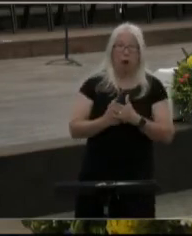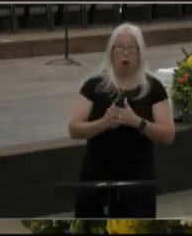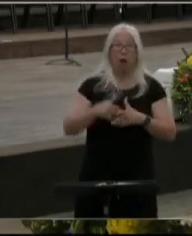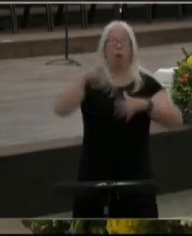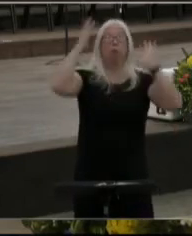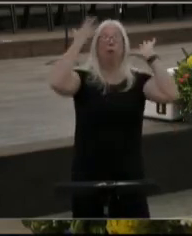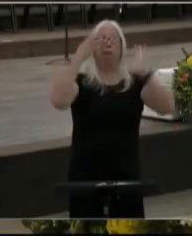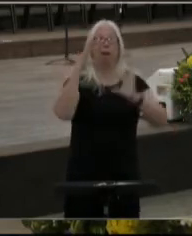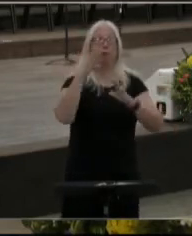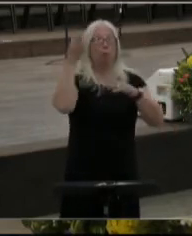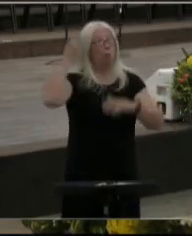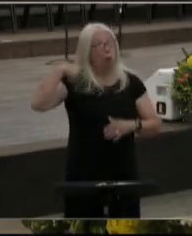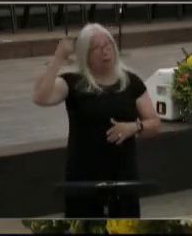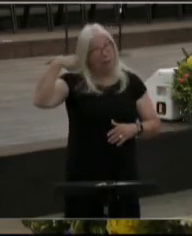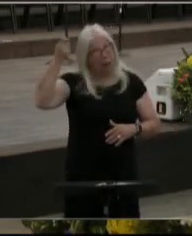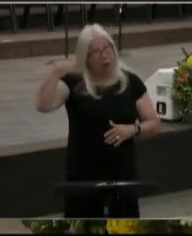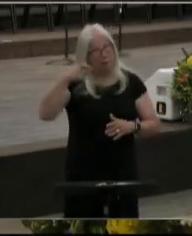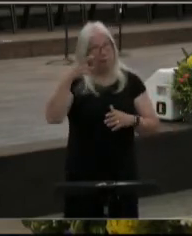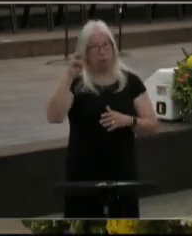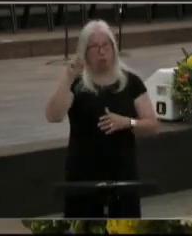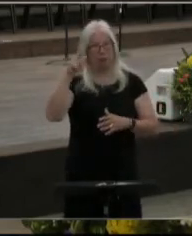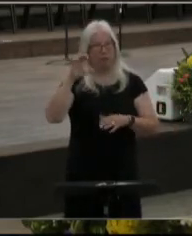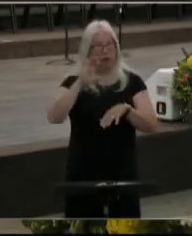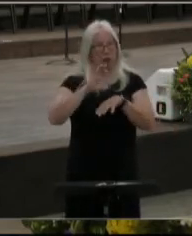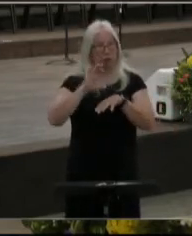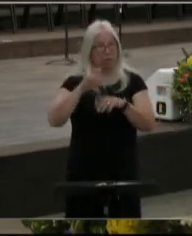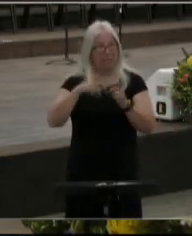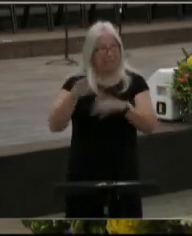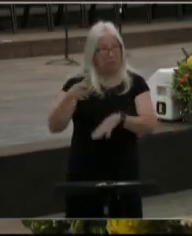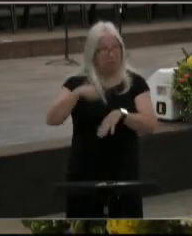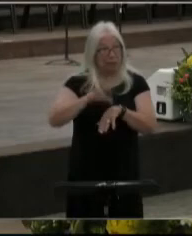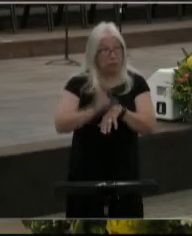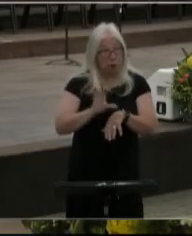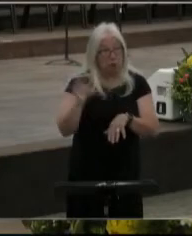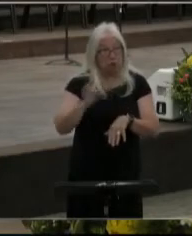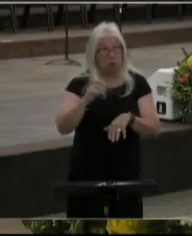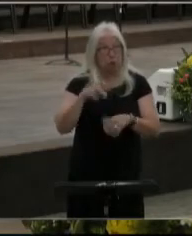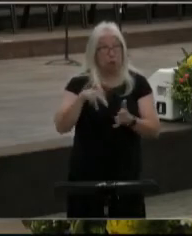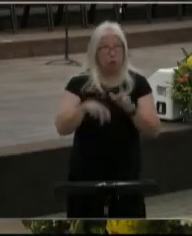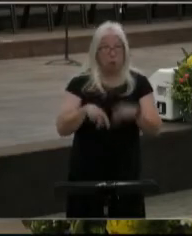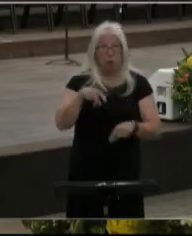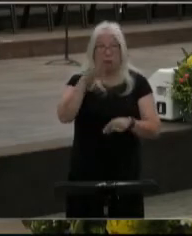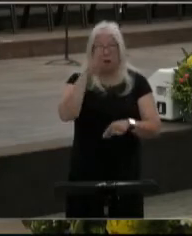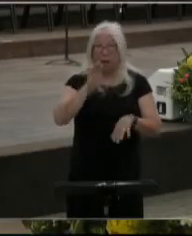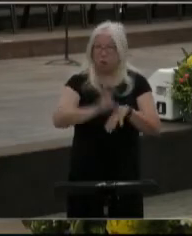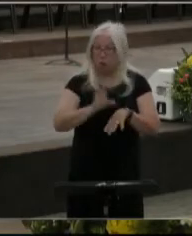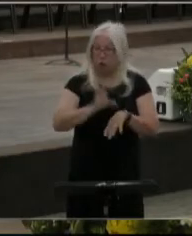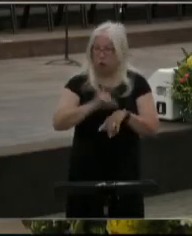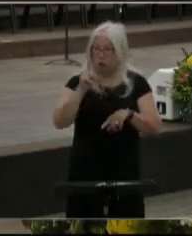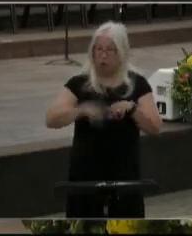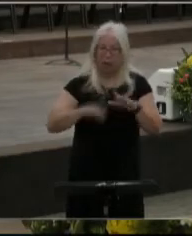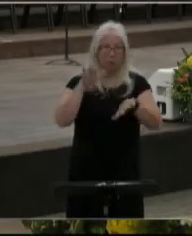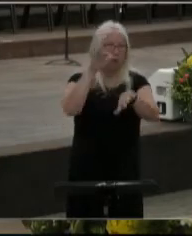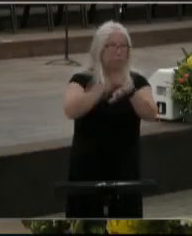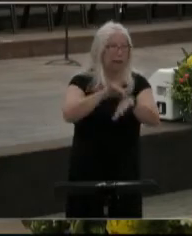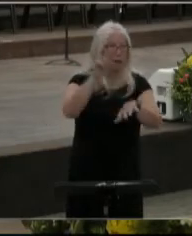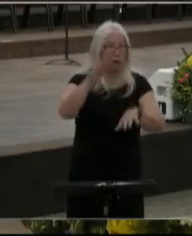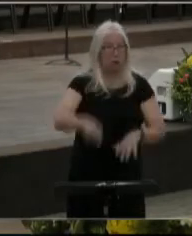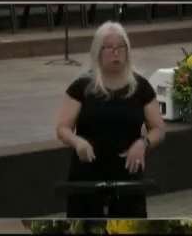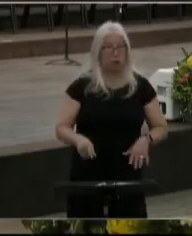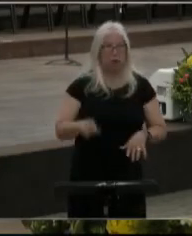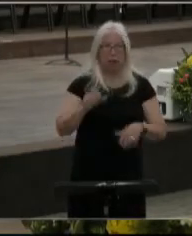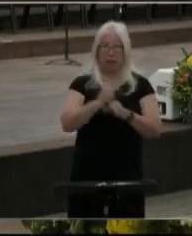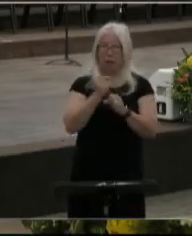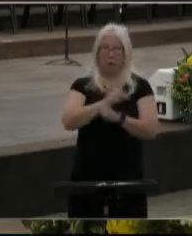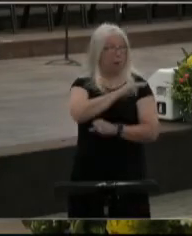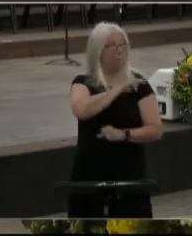about the welfare system, but there's a welfare system in the house of God that has crippled God's church. It's made it where we can't reach out like we need to. It's made